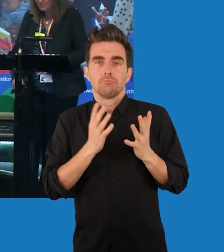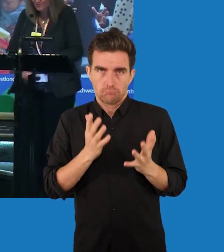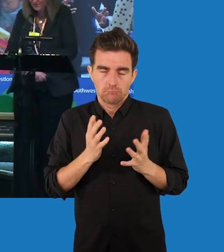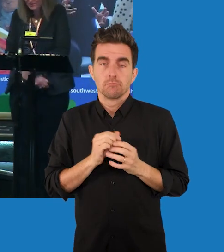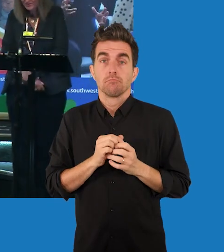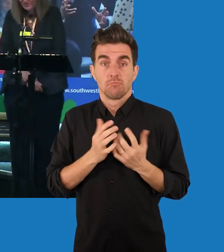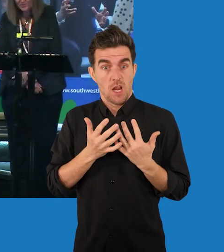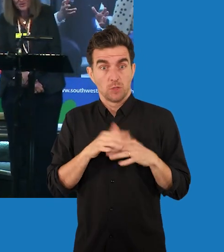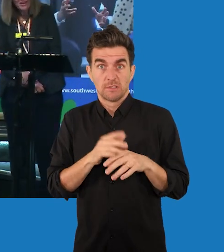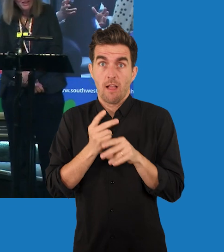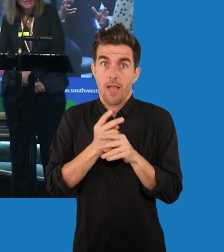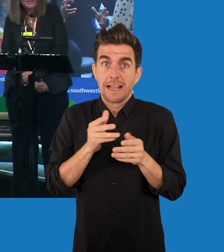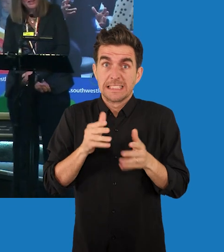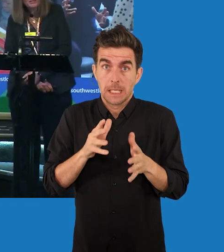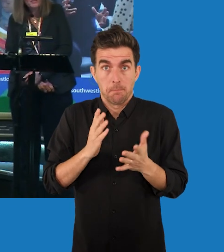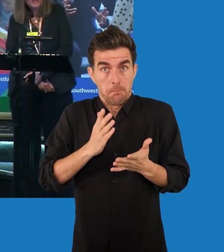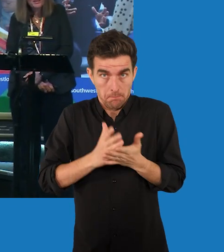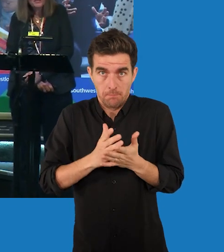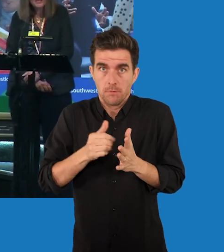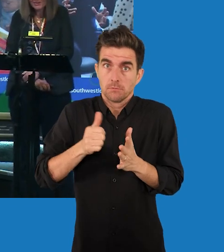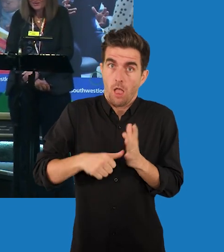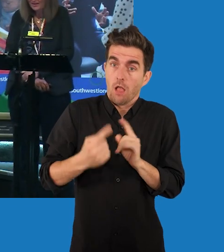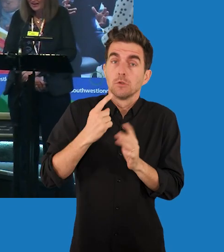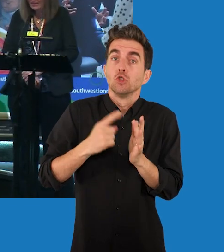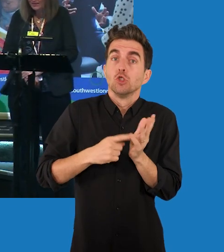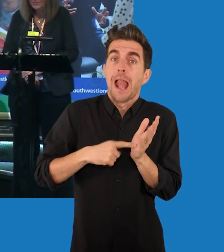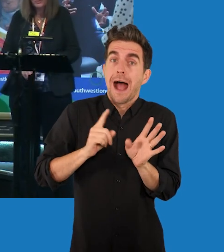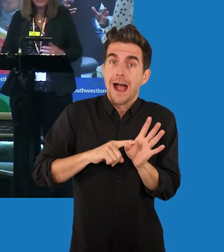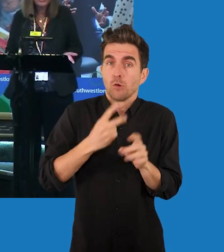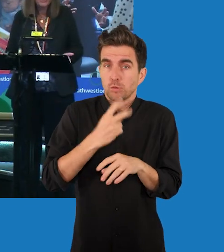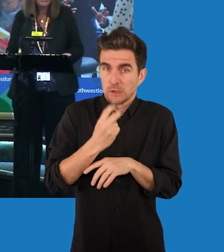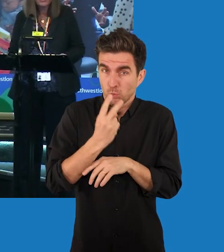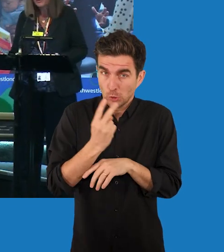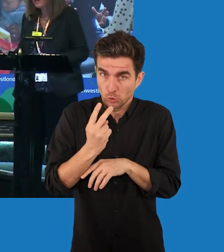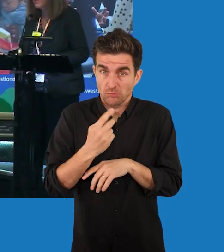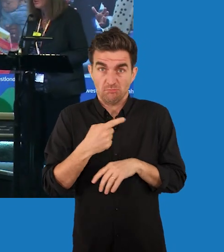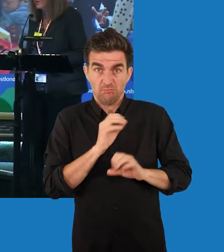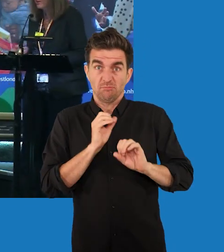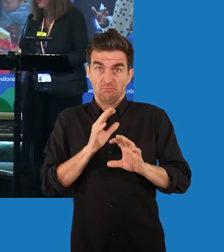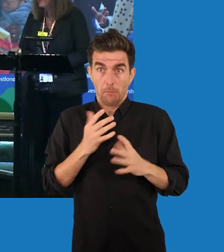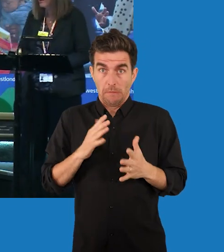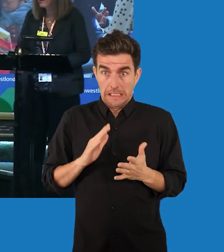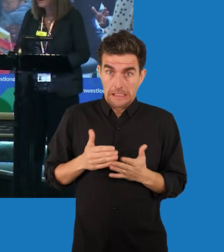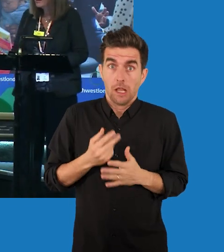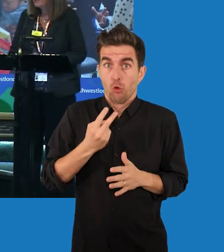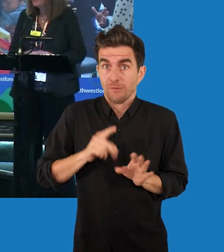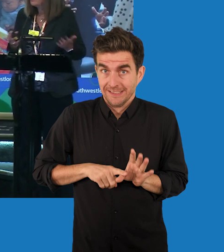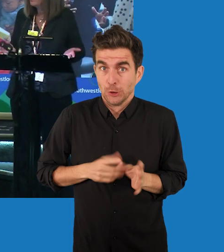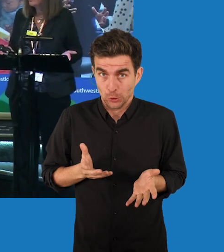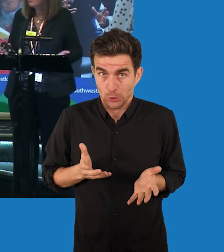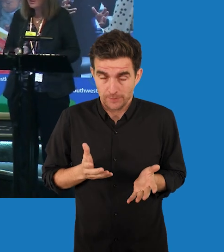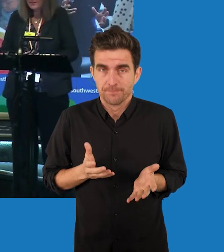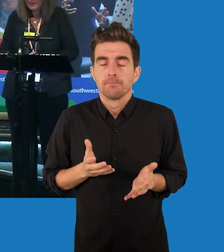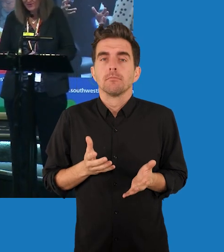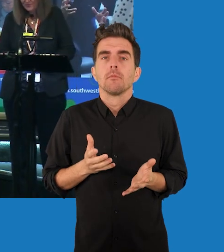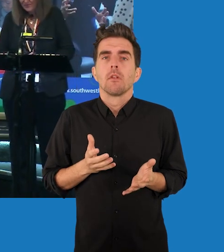care board. So first of all, the integrated care system actually was launched in July 22, as Mike said. We've completed